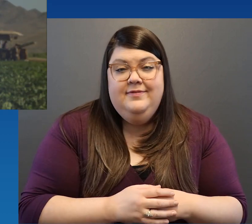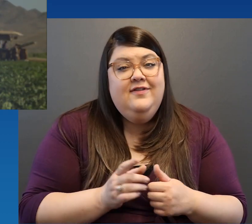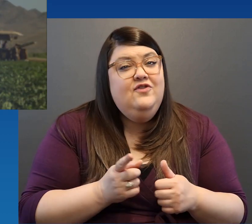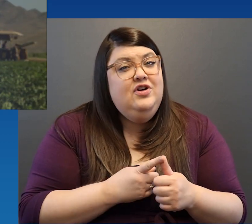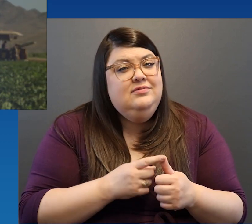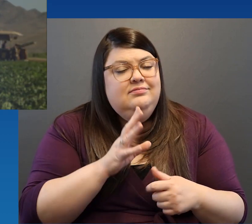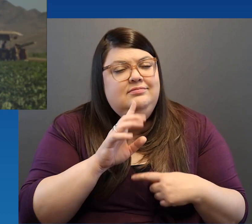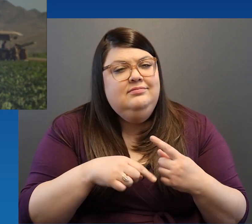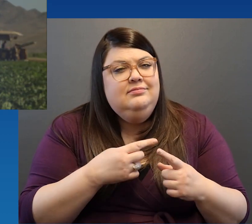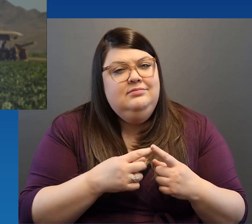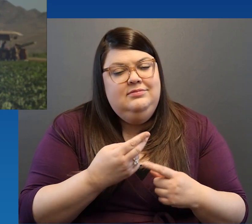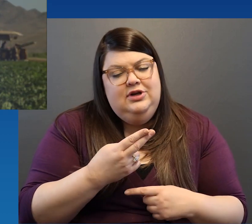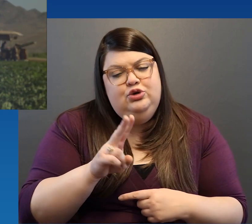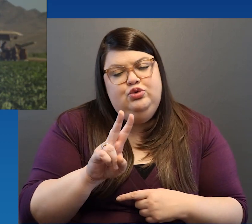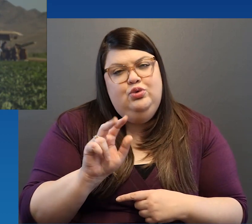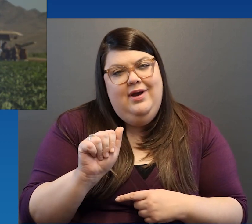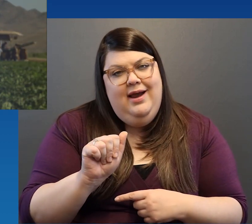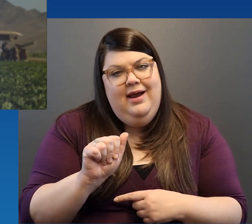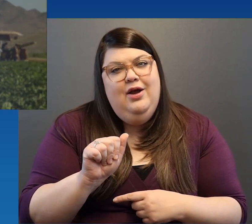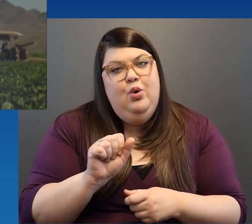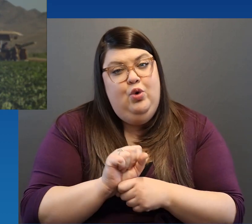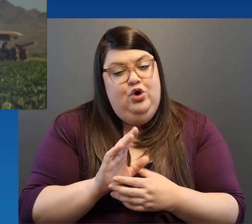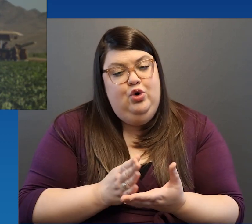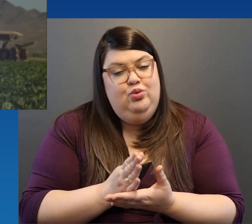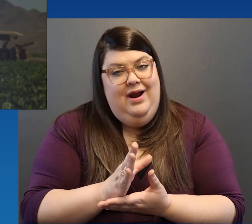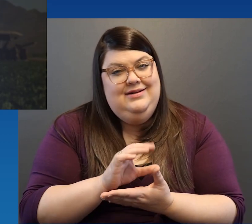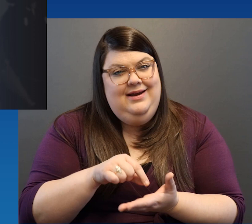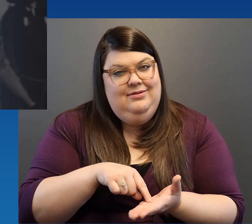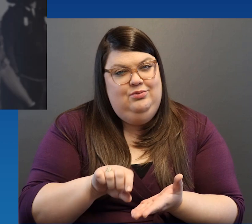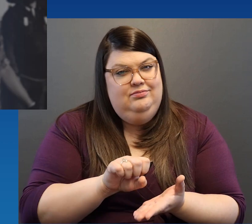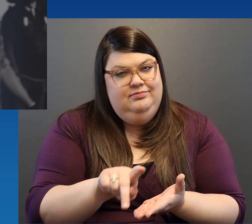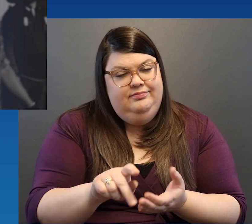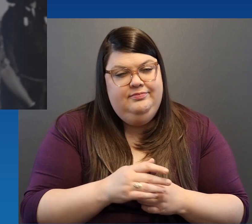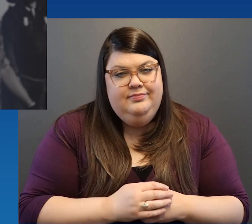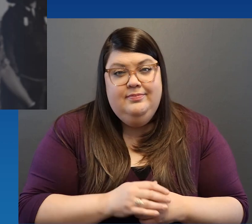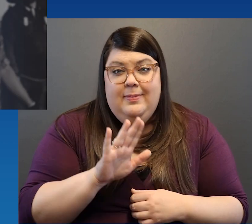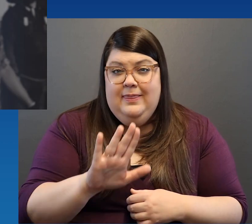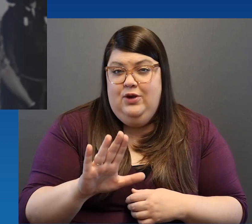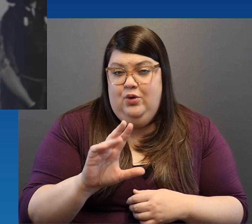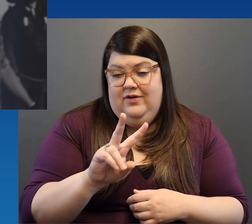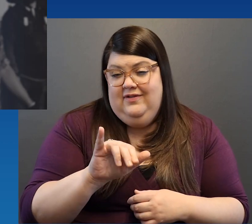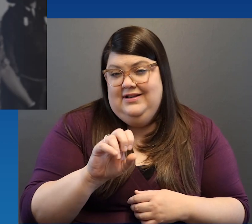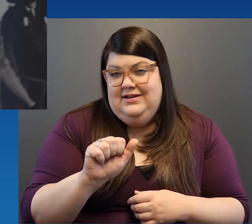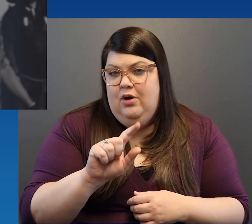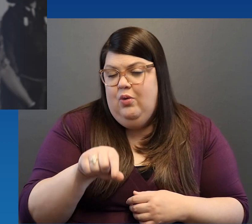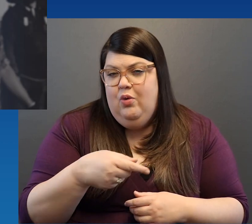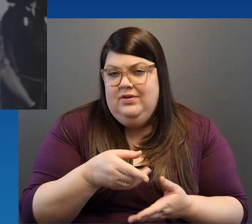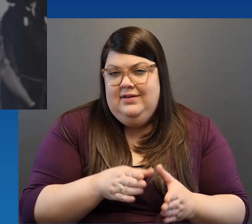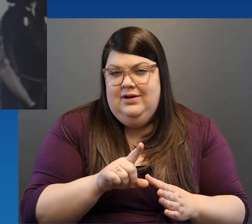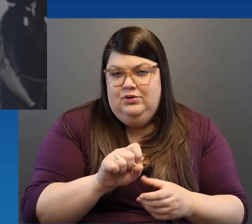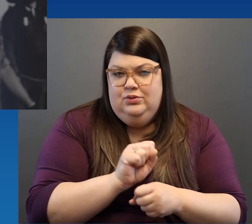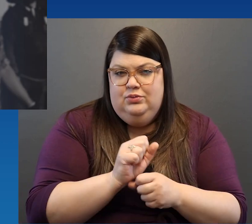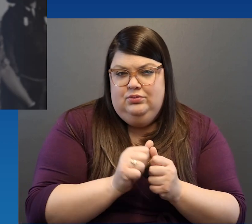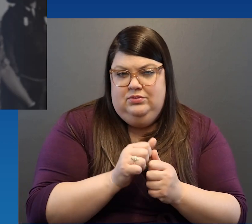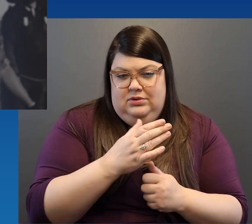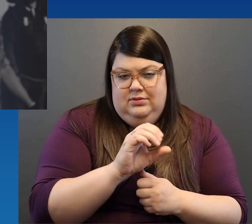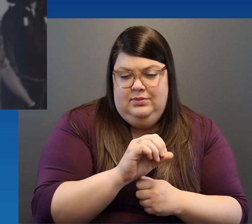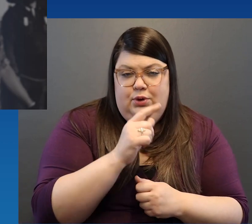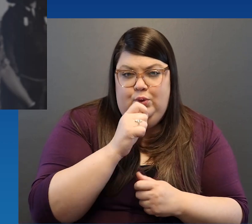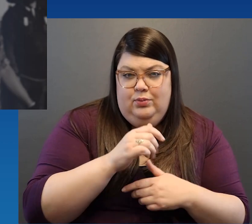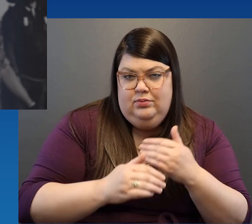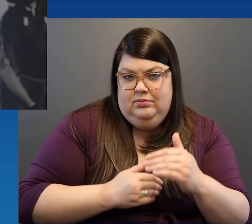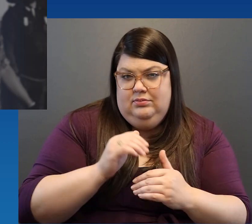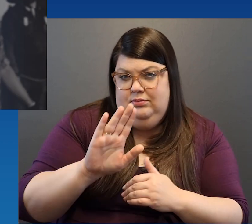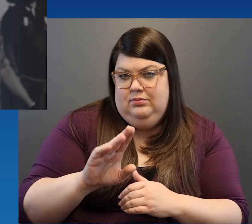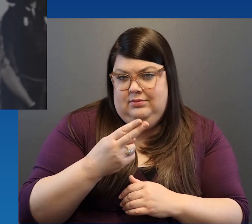First, let's cover H-2A worker rights and reimbursements. Your visa only allows you to work with the company that processed